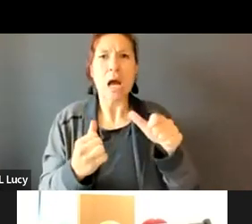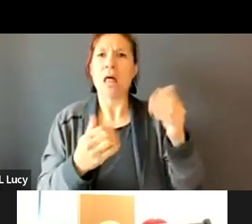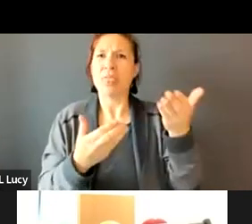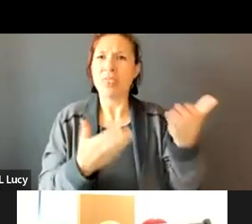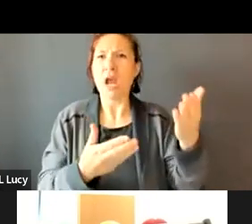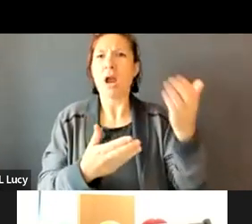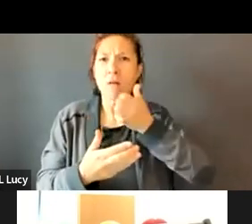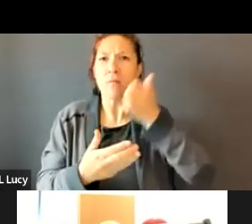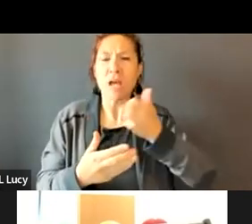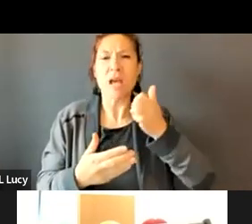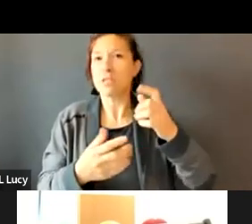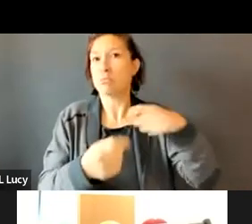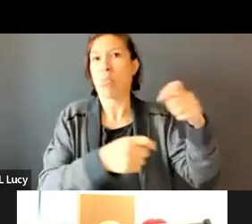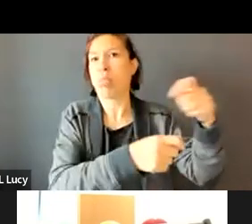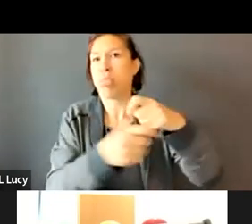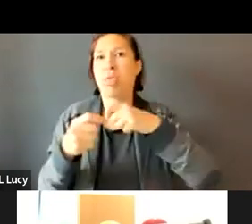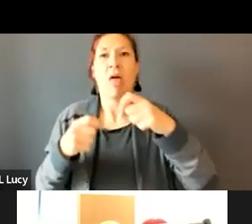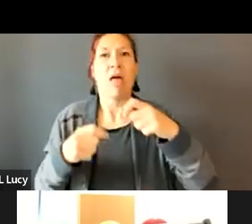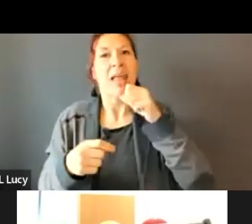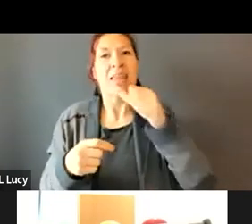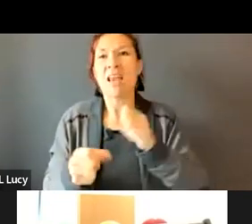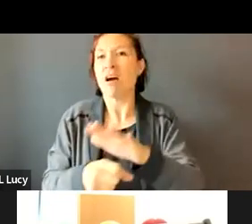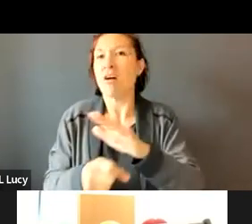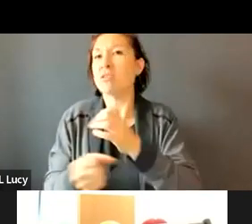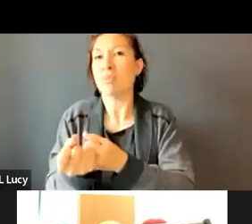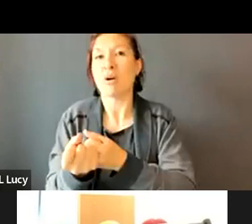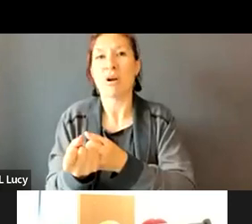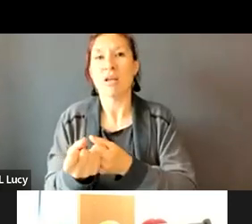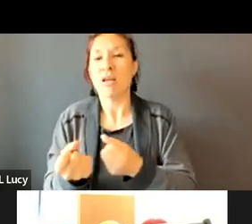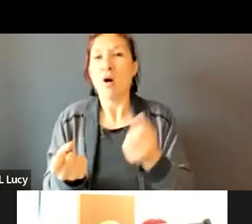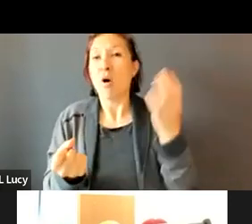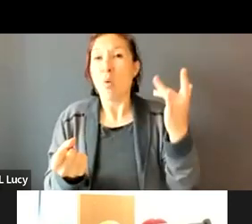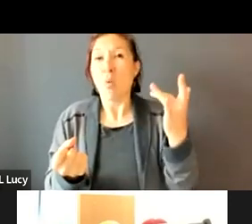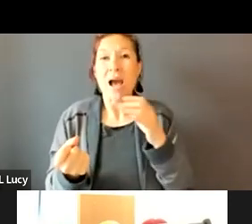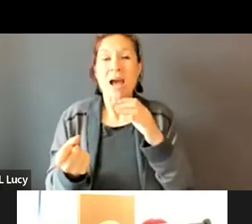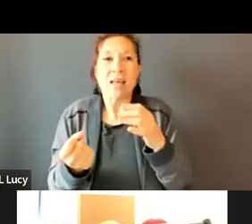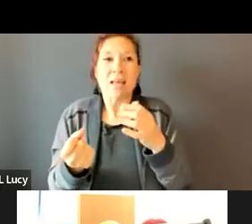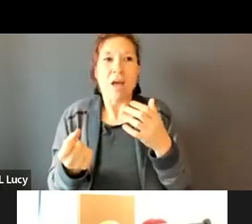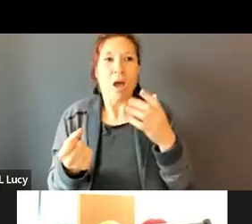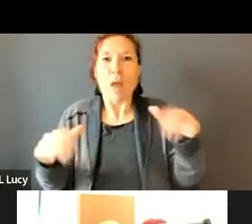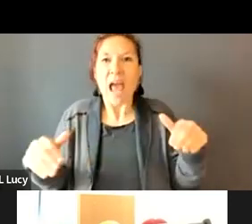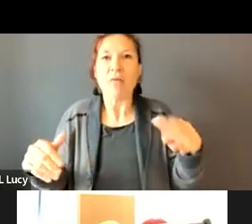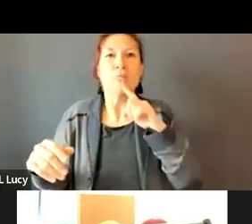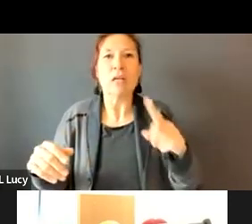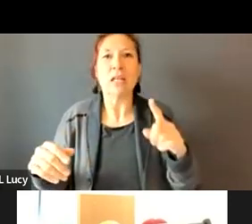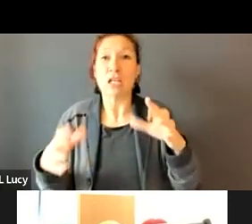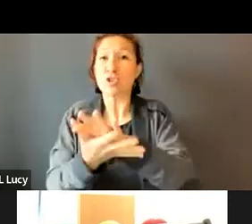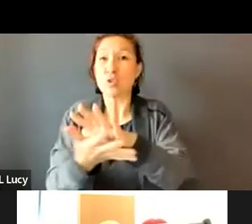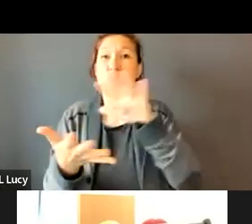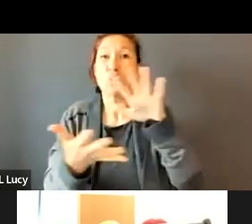and that's because we're not consolidating schools so that kids have the learning experiences that you and I both agree they